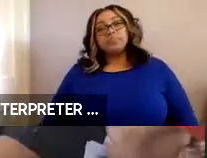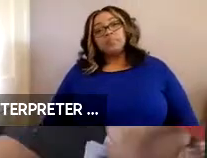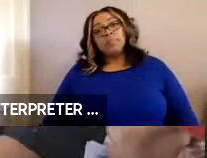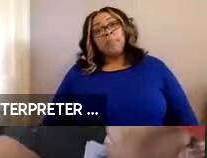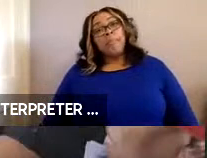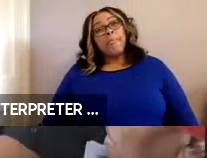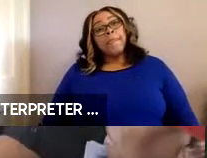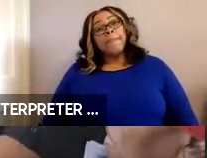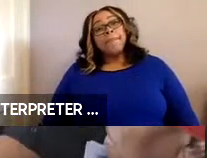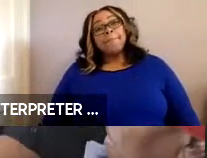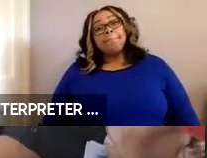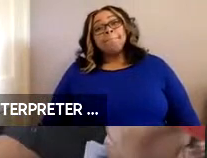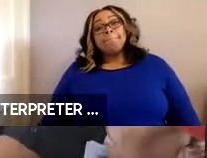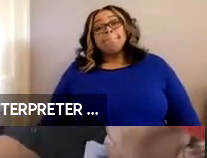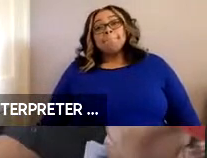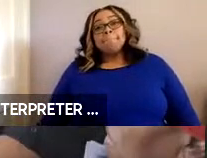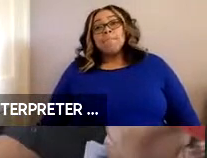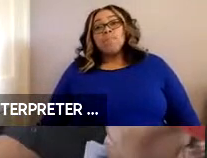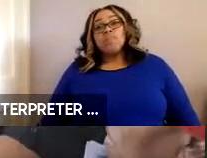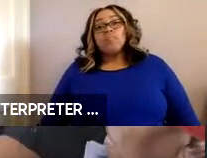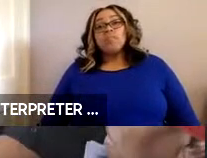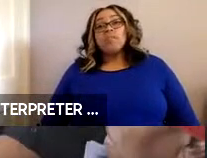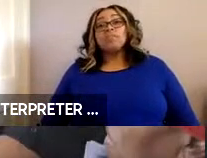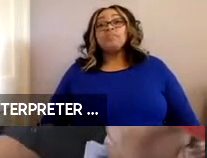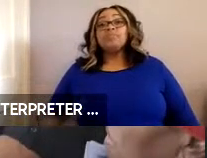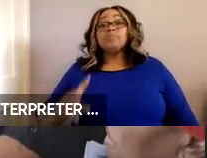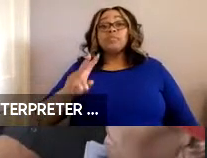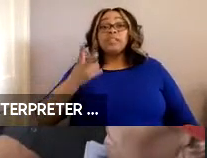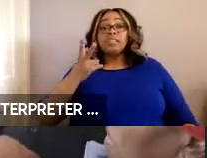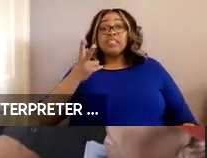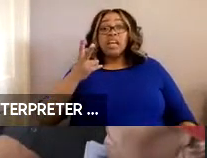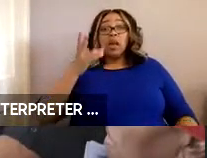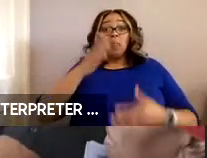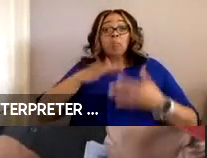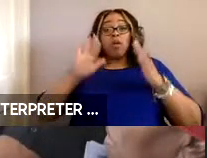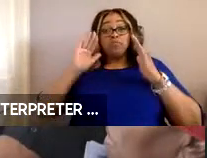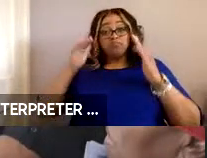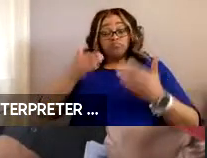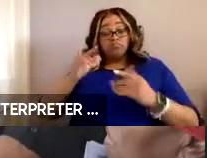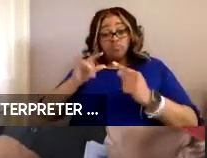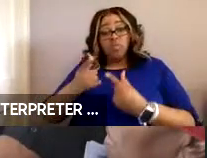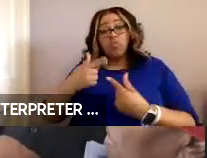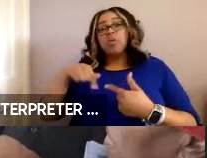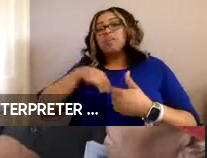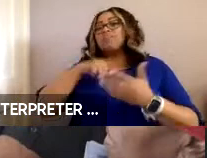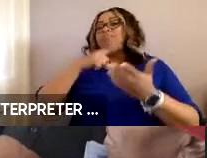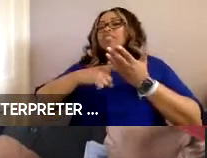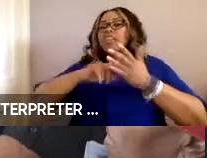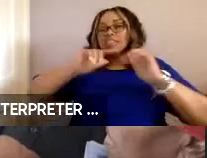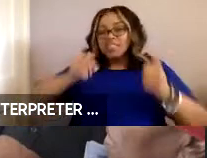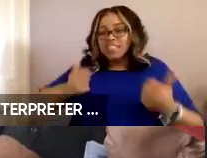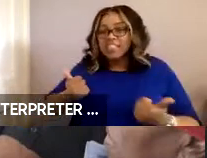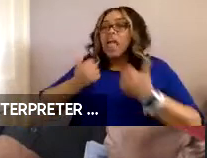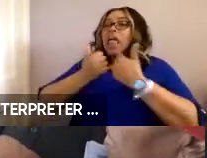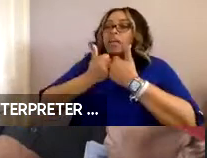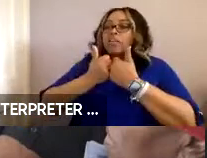Next slide, please. Thank you. So in the second half of the focus group, we talked about the